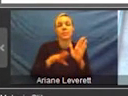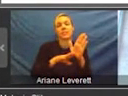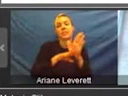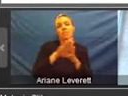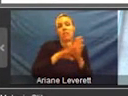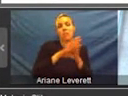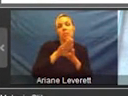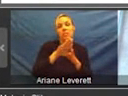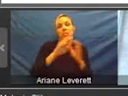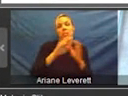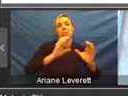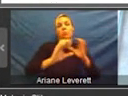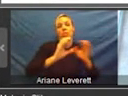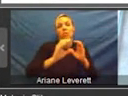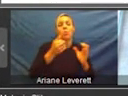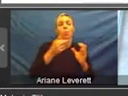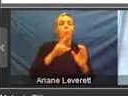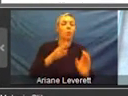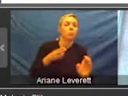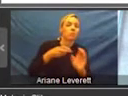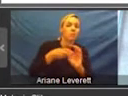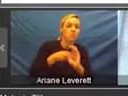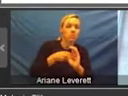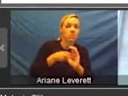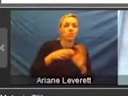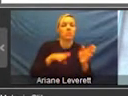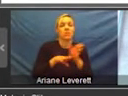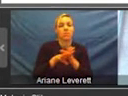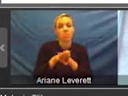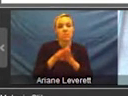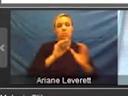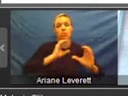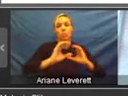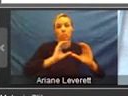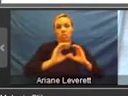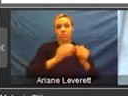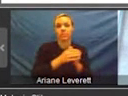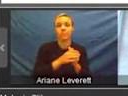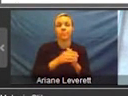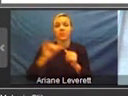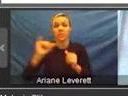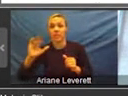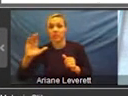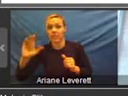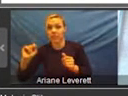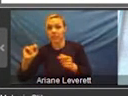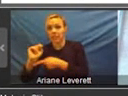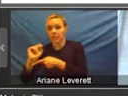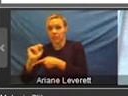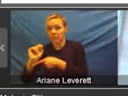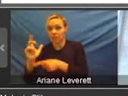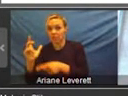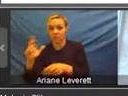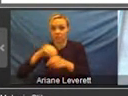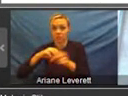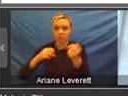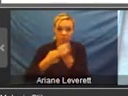development communication, and ICTs was mainly using radio or